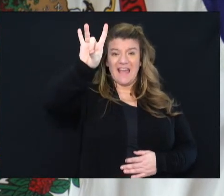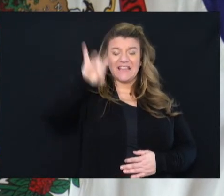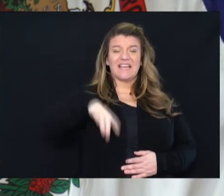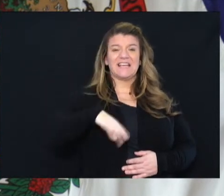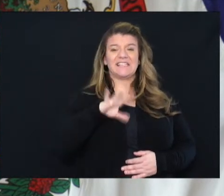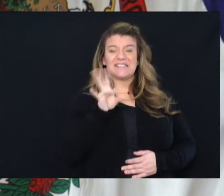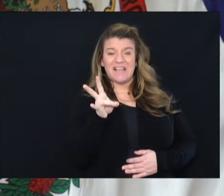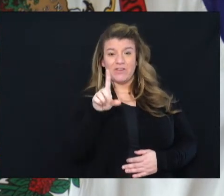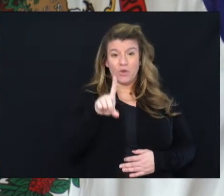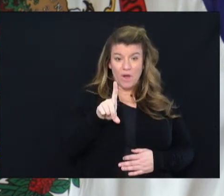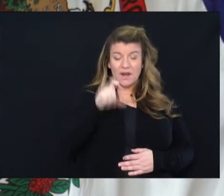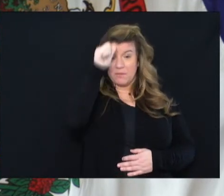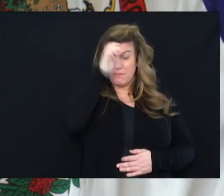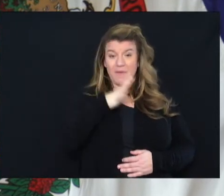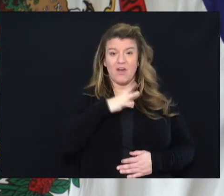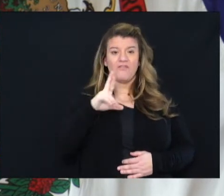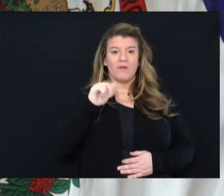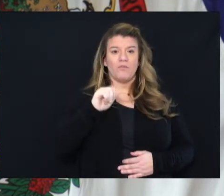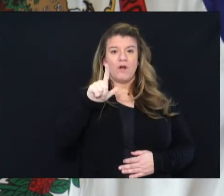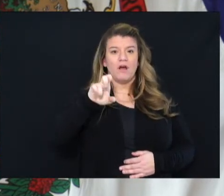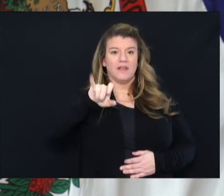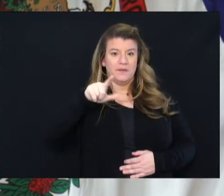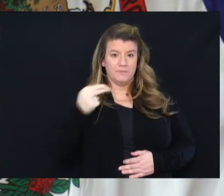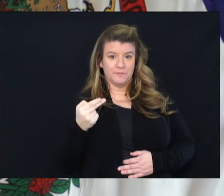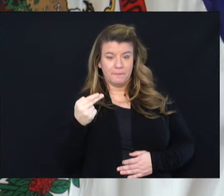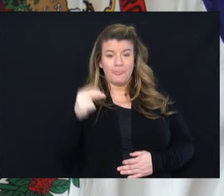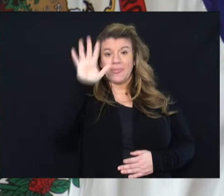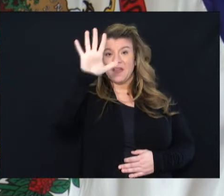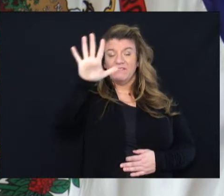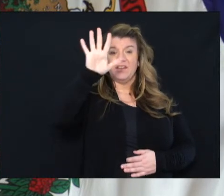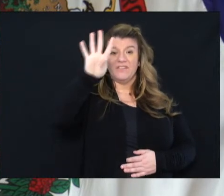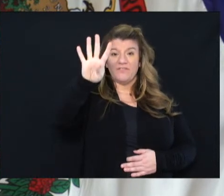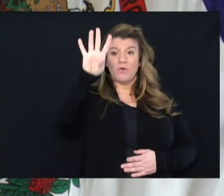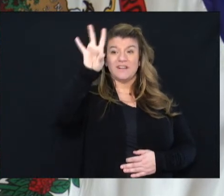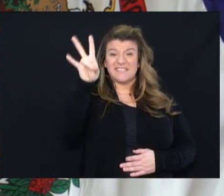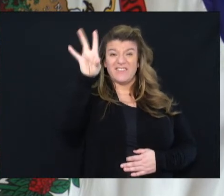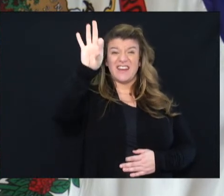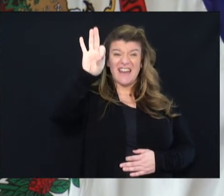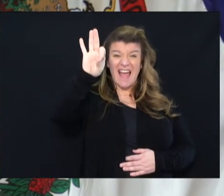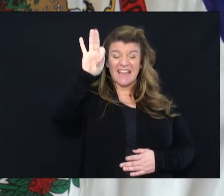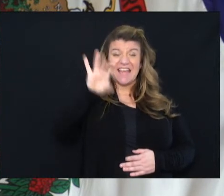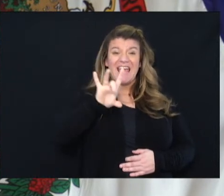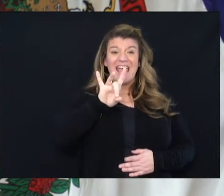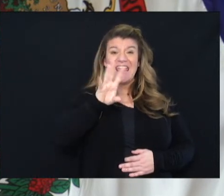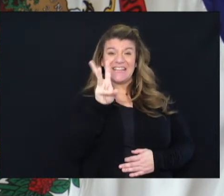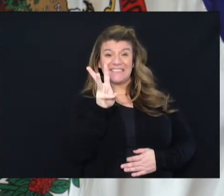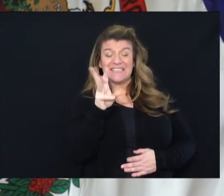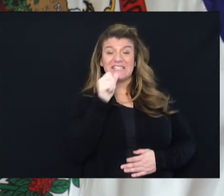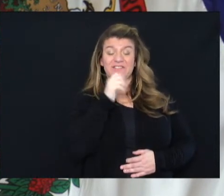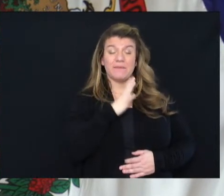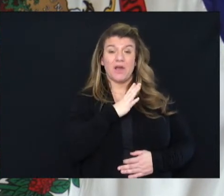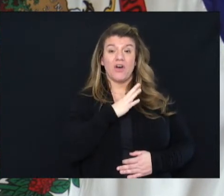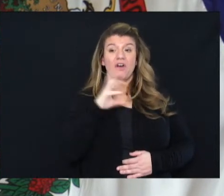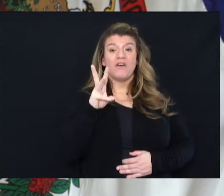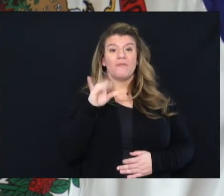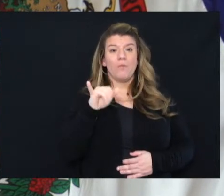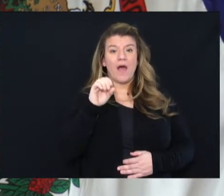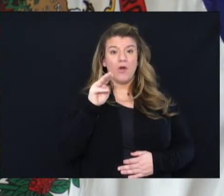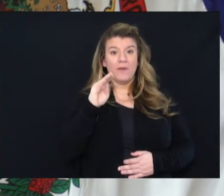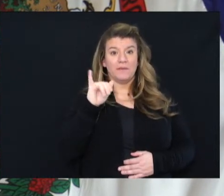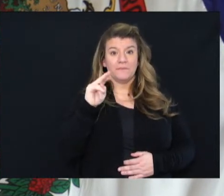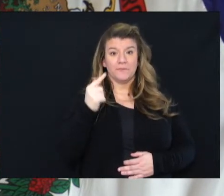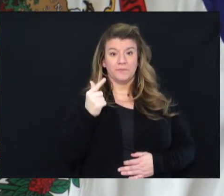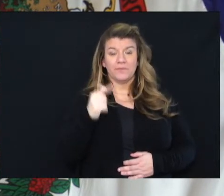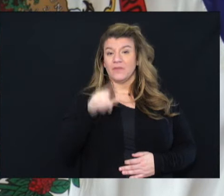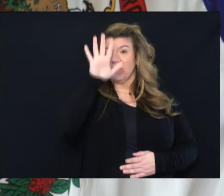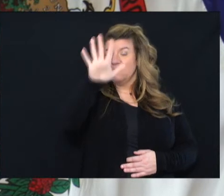is a 71-year-old male from Raleigh County. The 5,479th death is an 86-year-old female from Wyoming County.